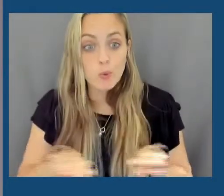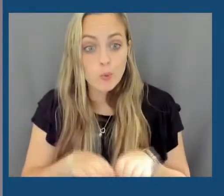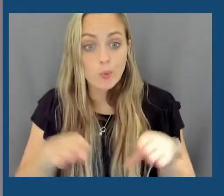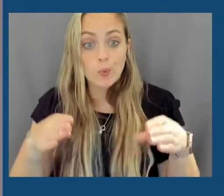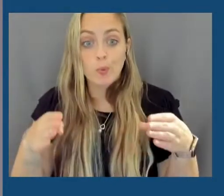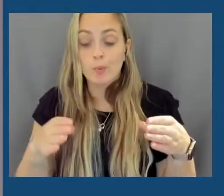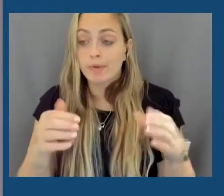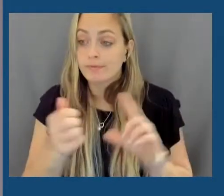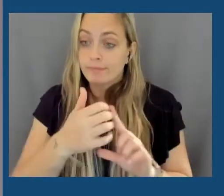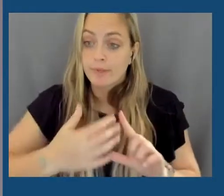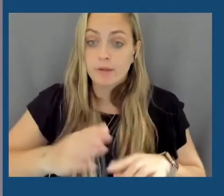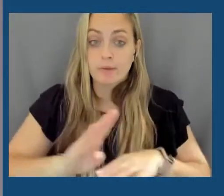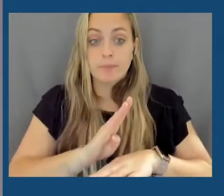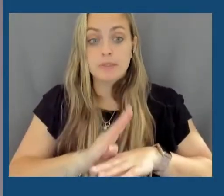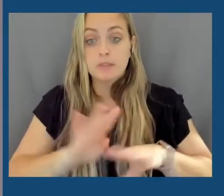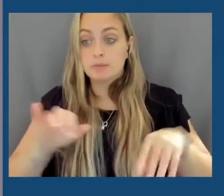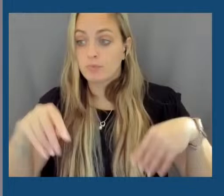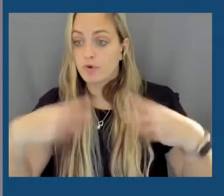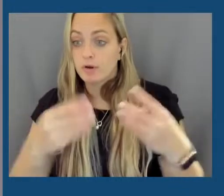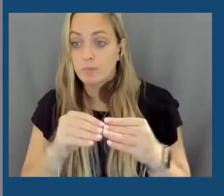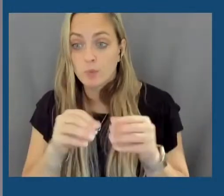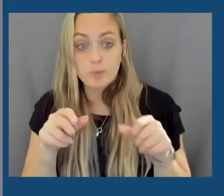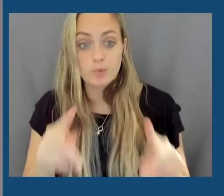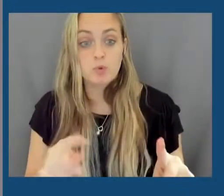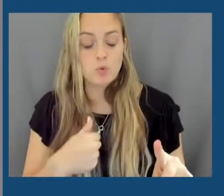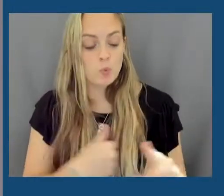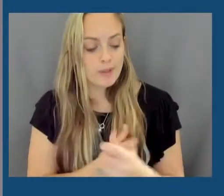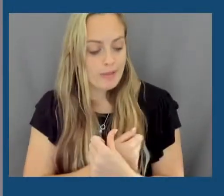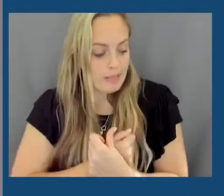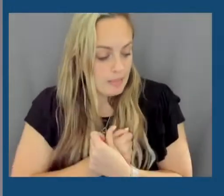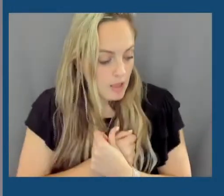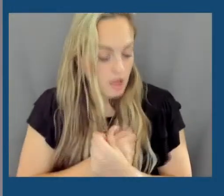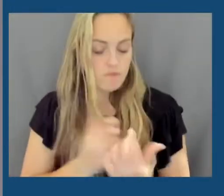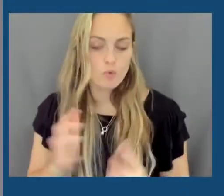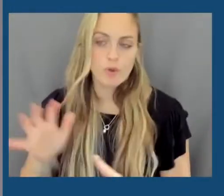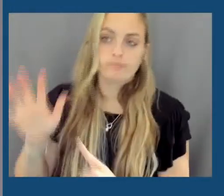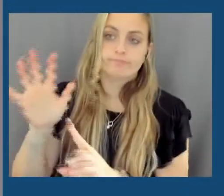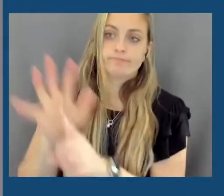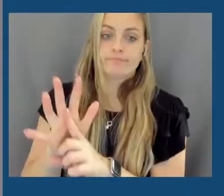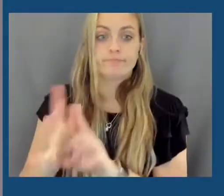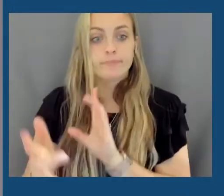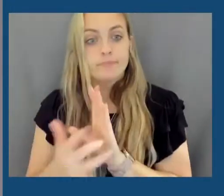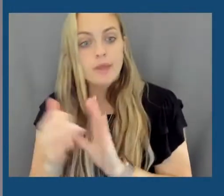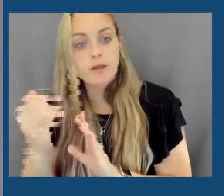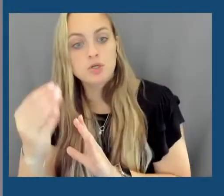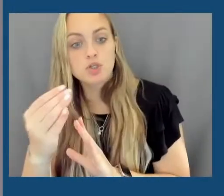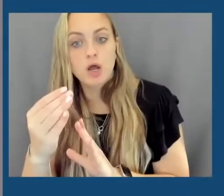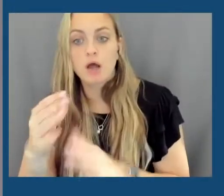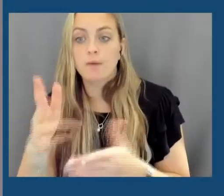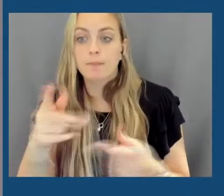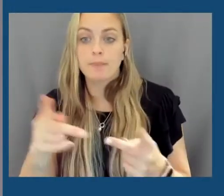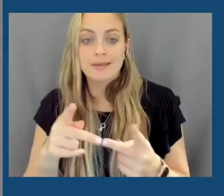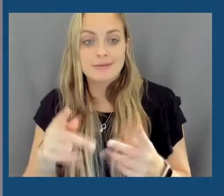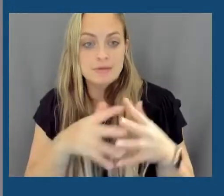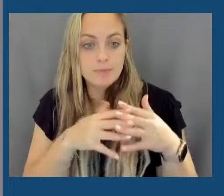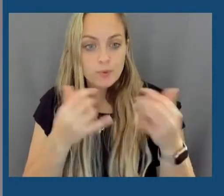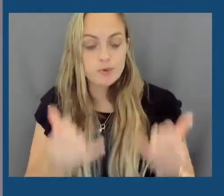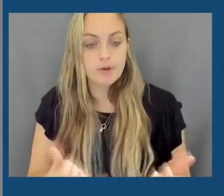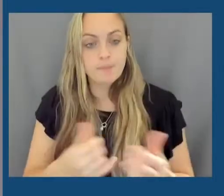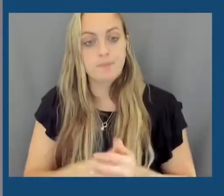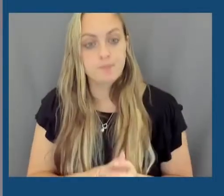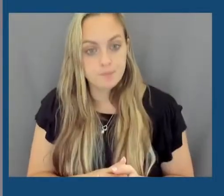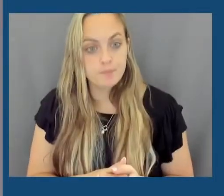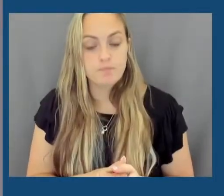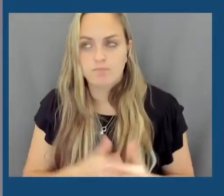giving them more opportunities. We love the fact that we are the #1 tech job destination in America today.